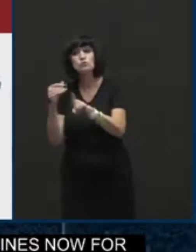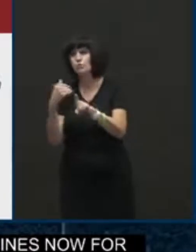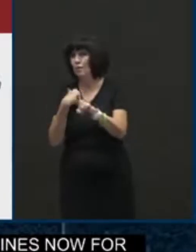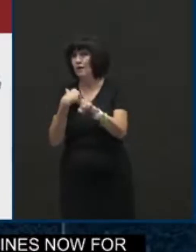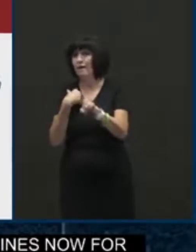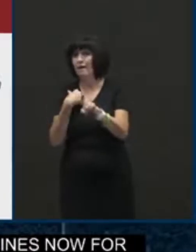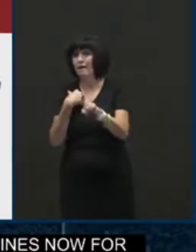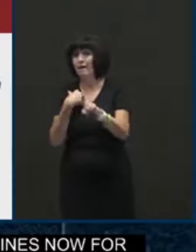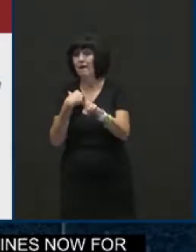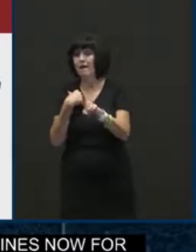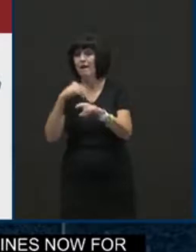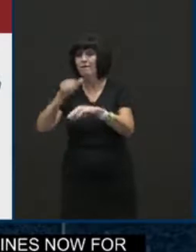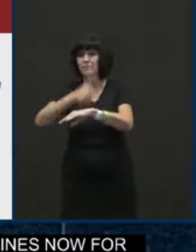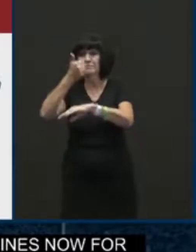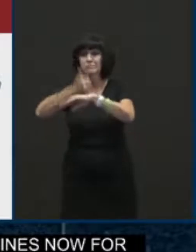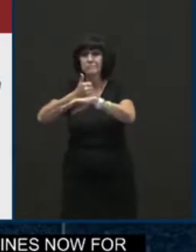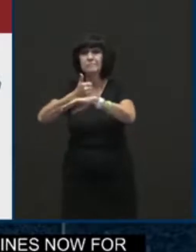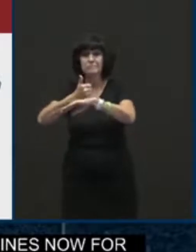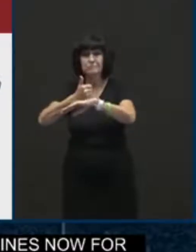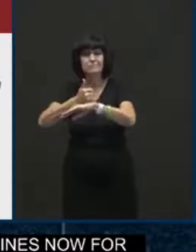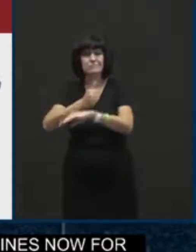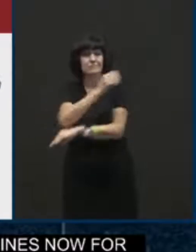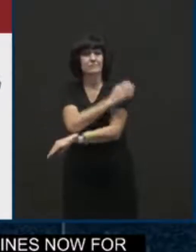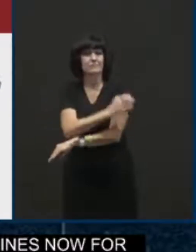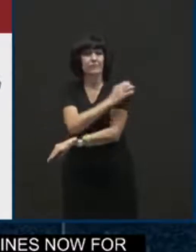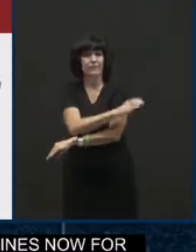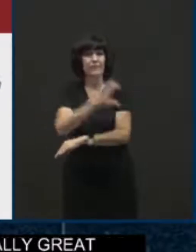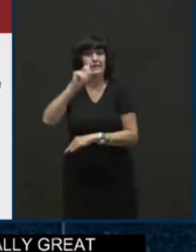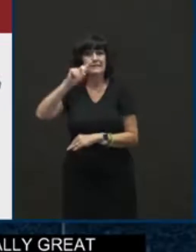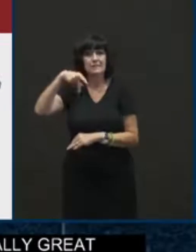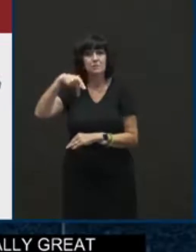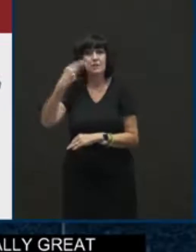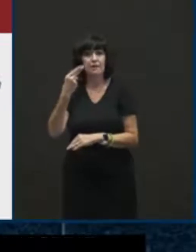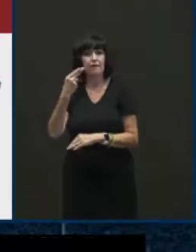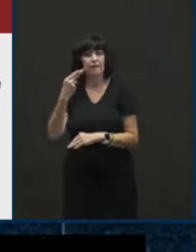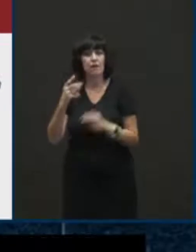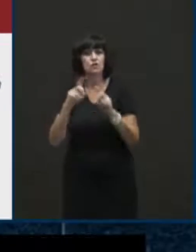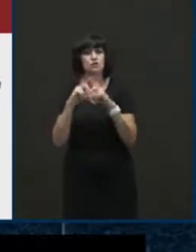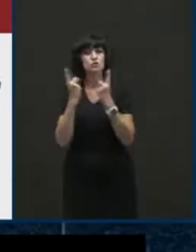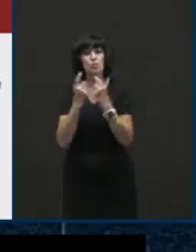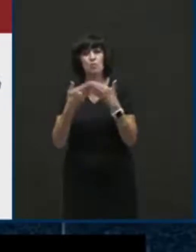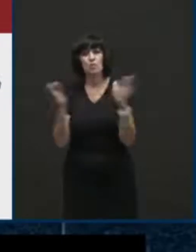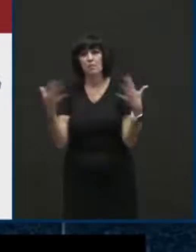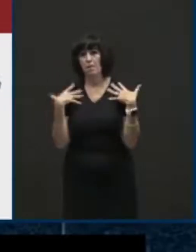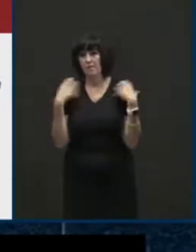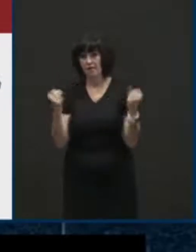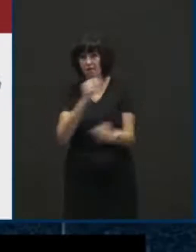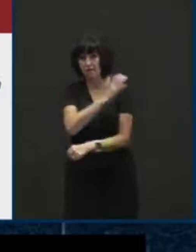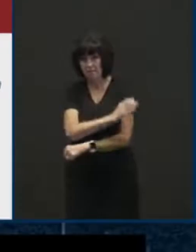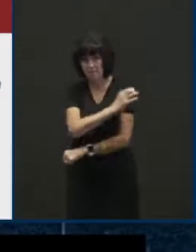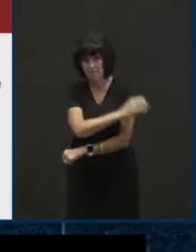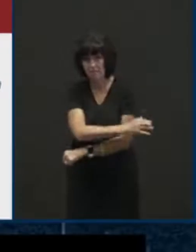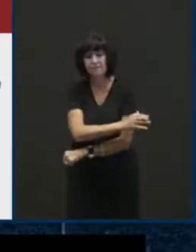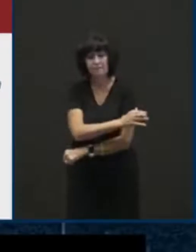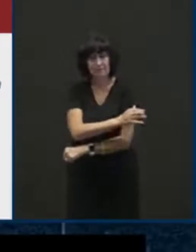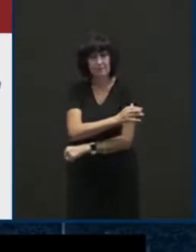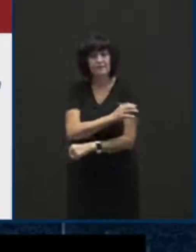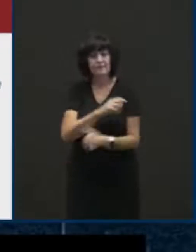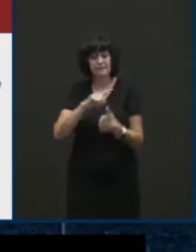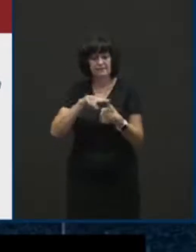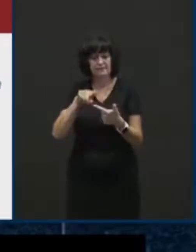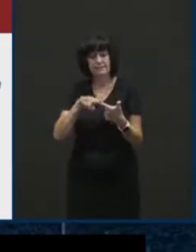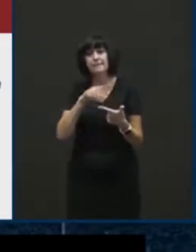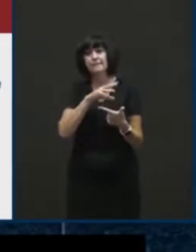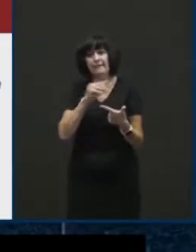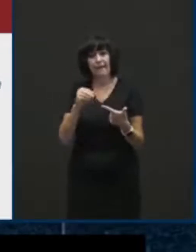clinics, and we have DPH clinics by appointment only throughout the flu season,